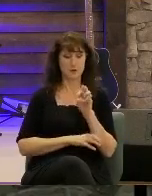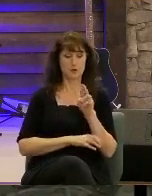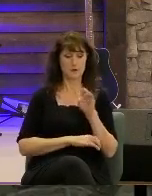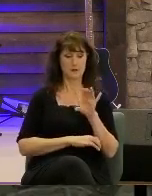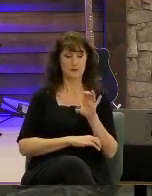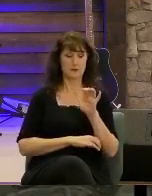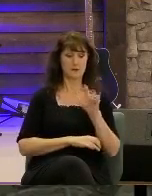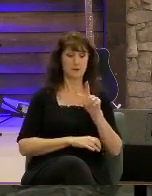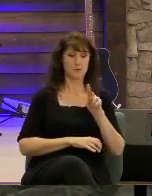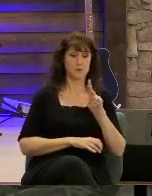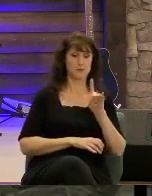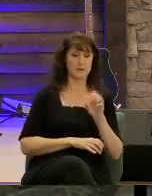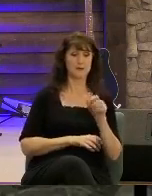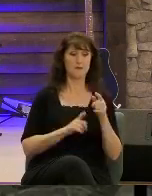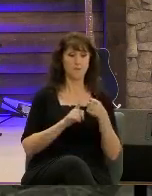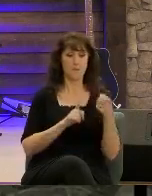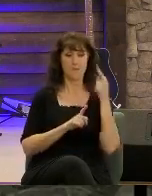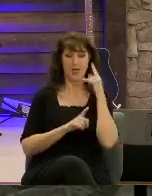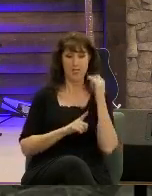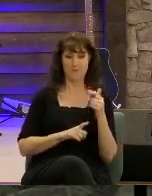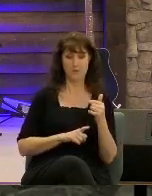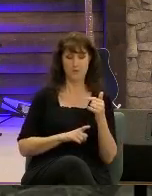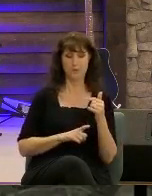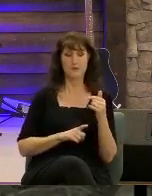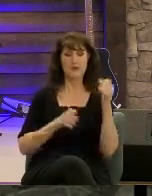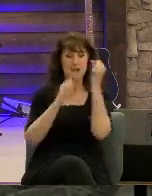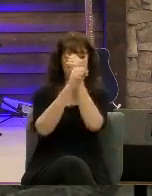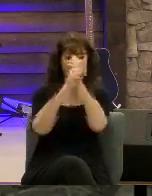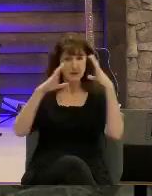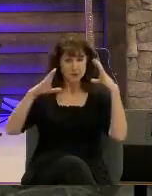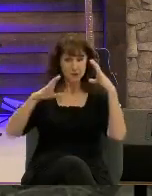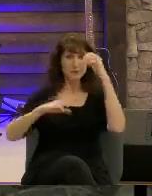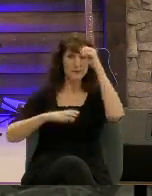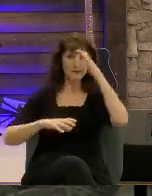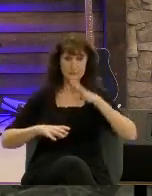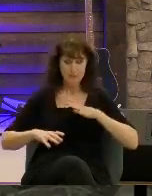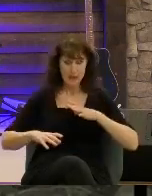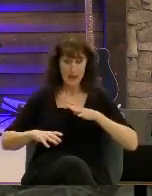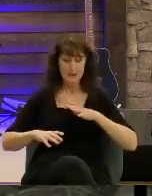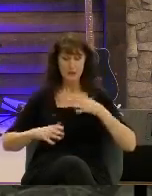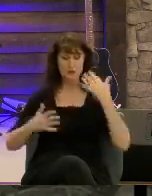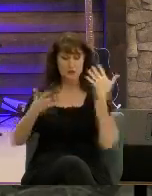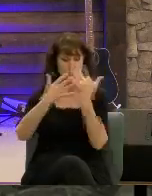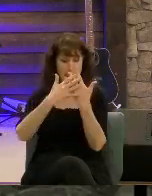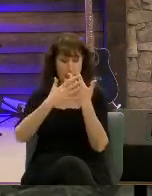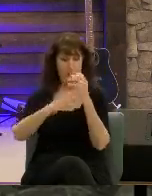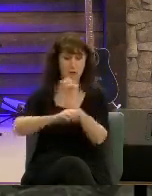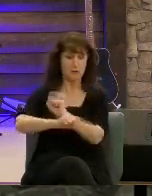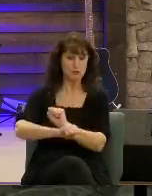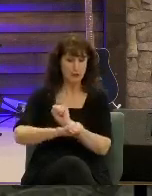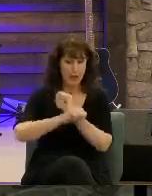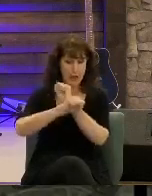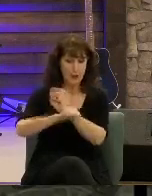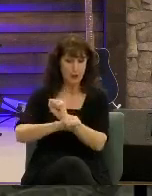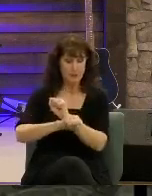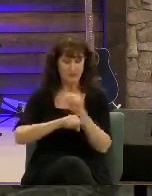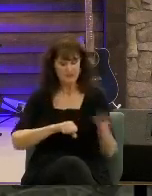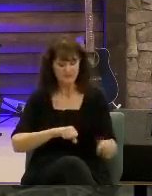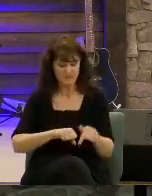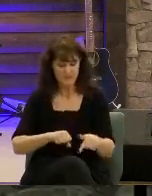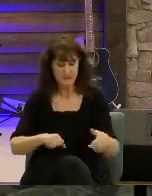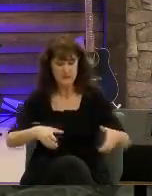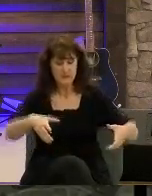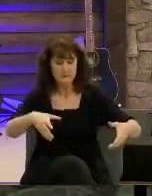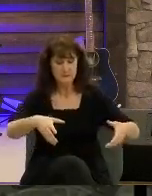of California. He pictures this man is sitting in jail, shackles, you know, feet, hands. He's in a